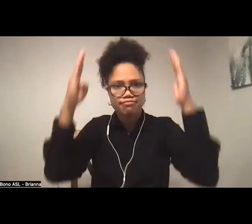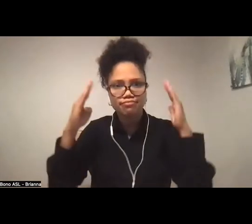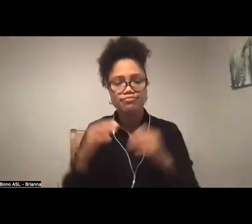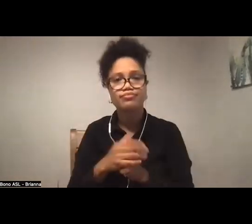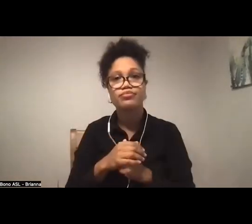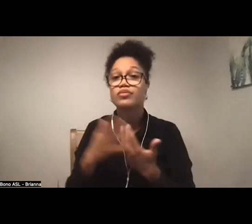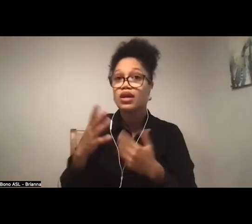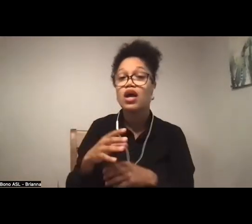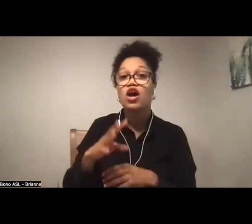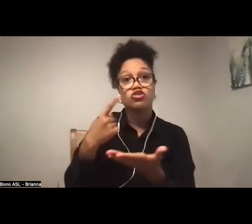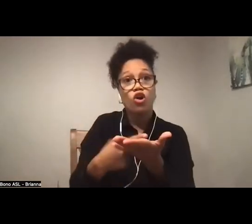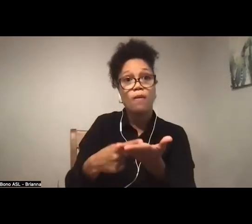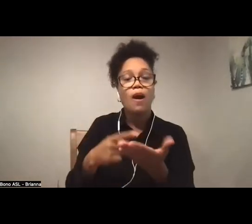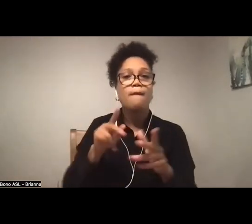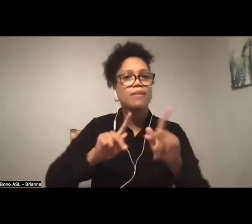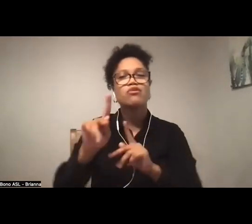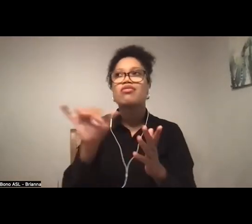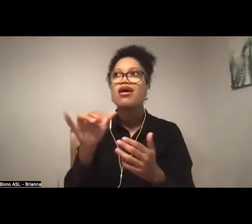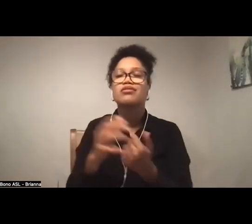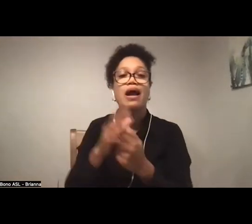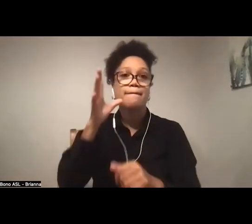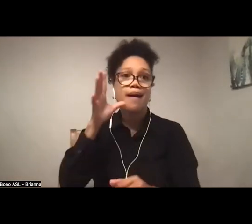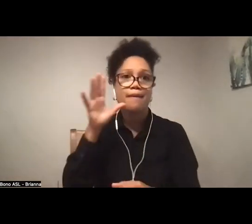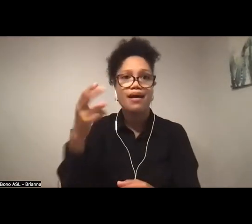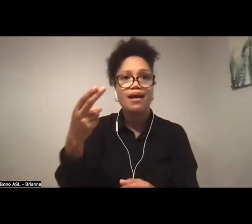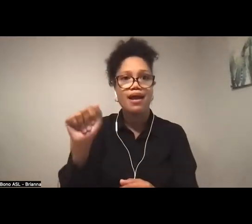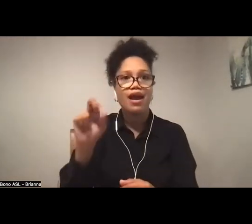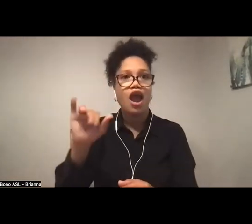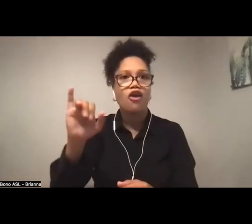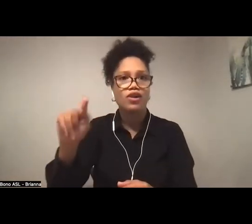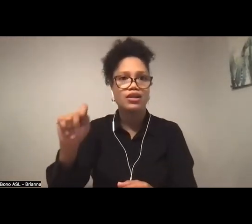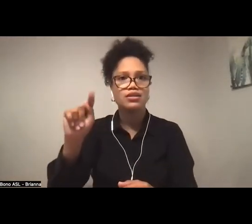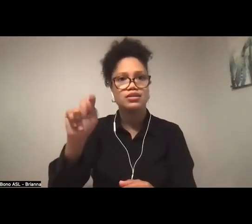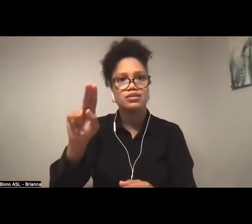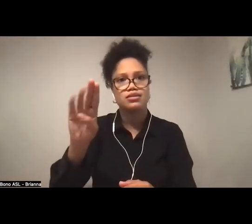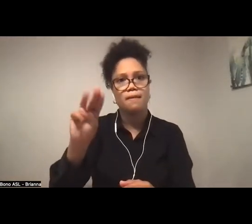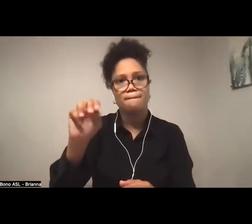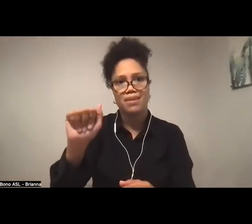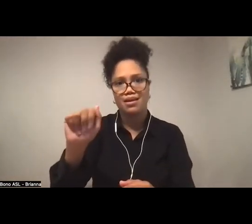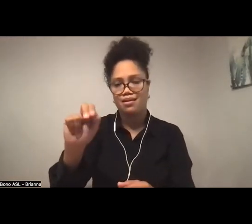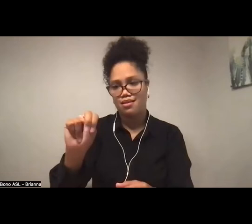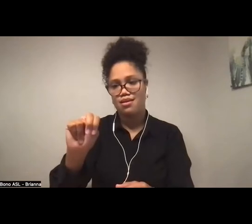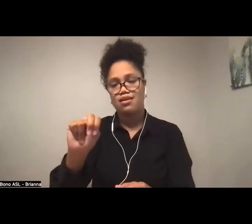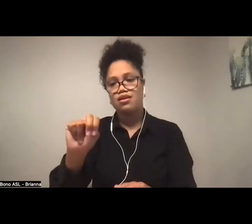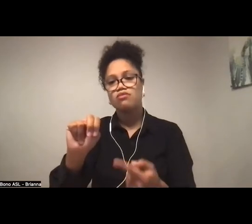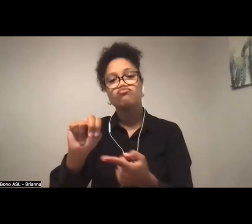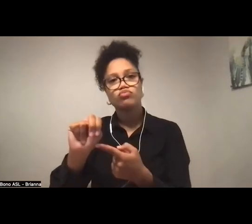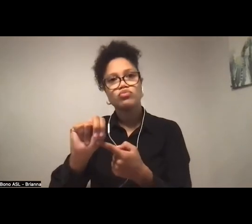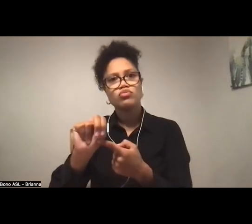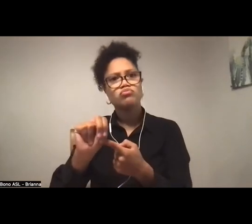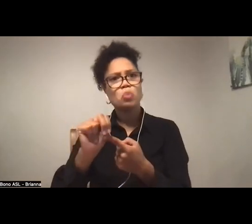Harriet Tubman, who spent her life not just bringing more than 1,000 people to